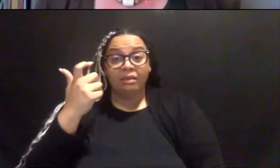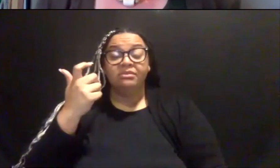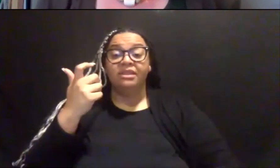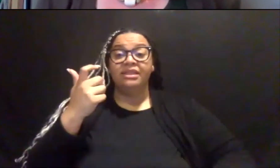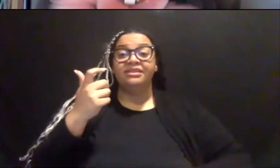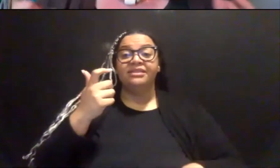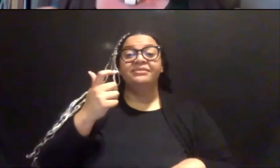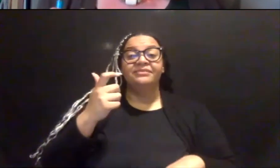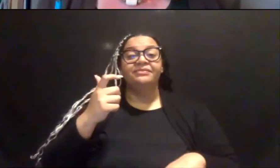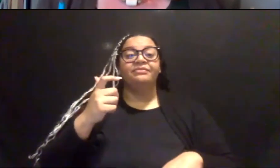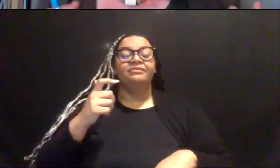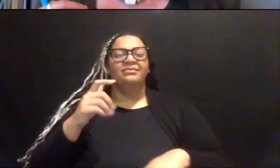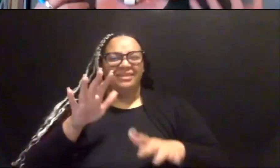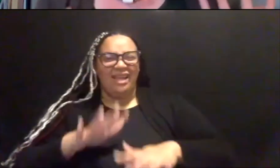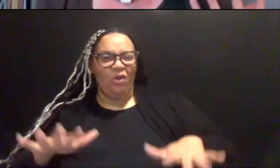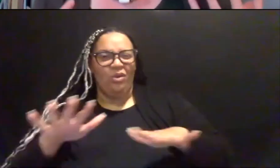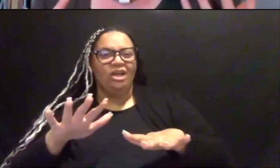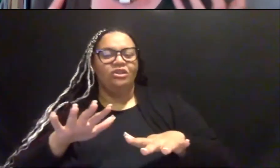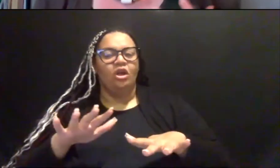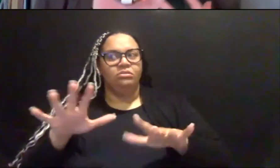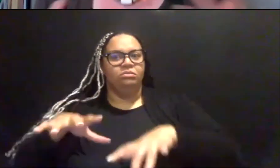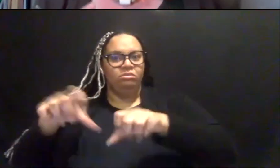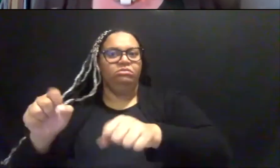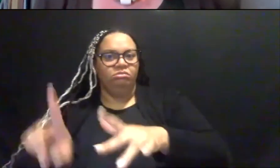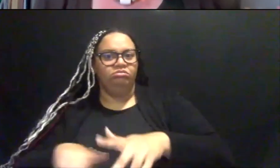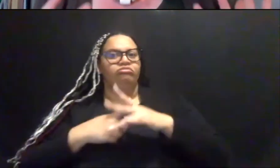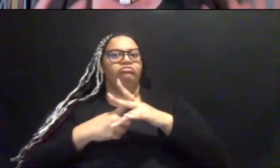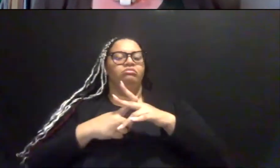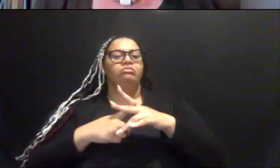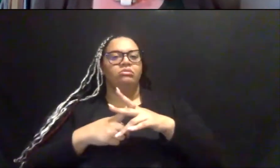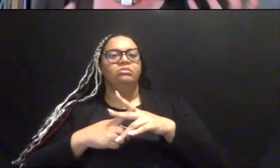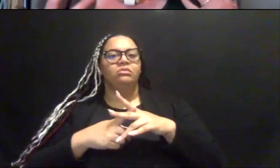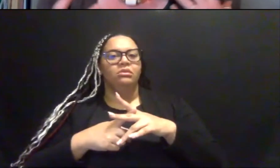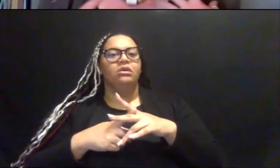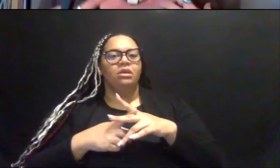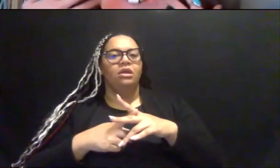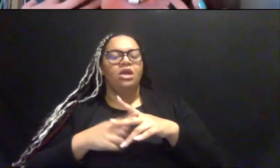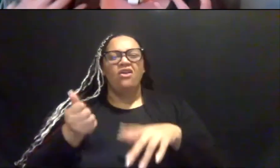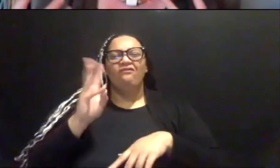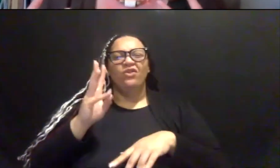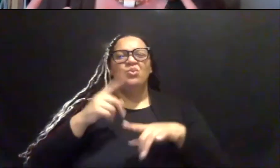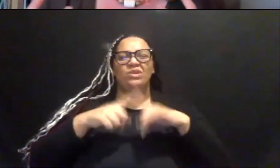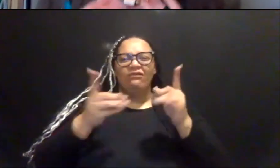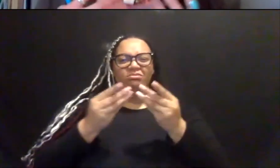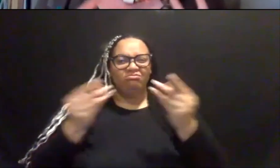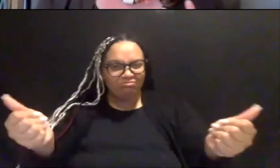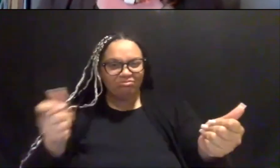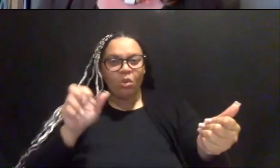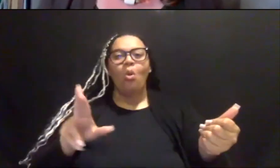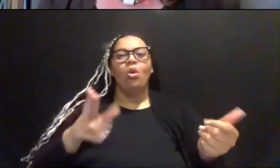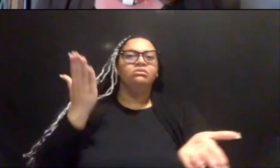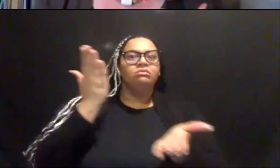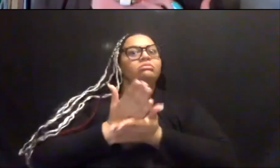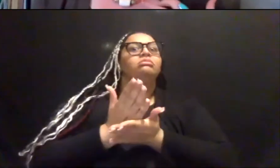getting encroached on, you mentioned that a couple of different solutions or stopgaps